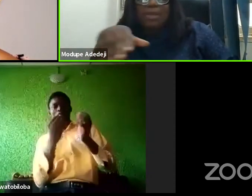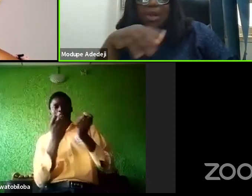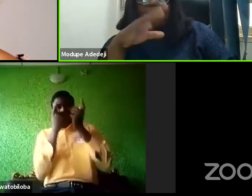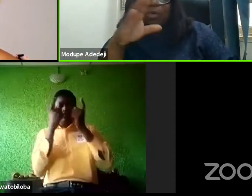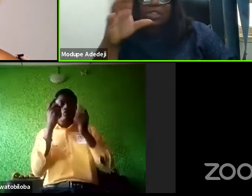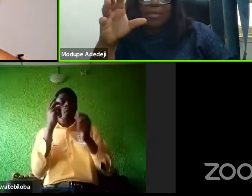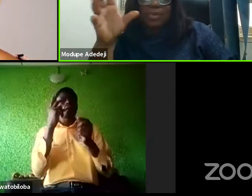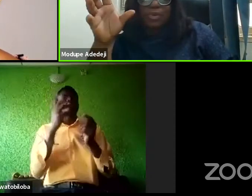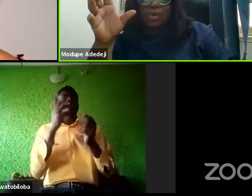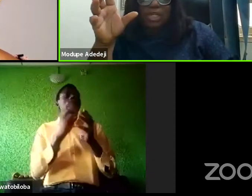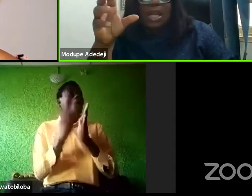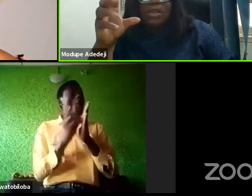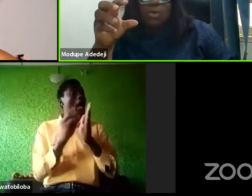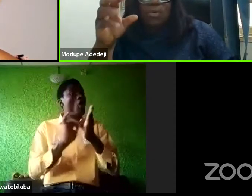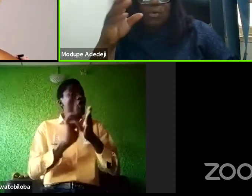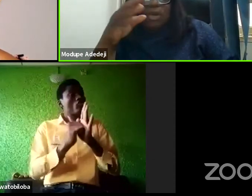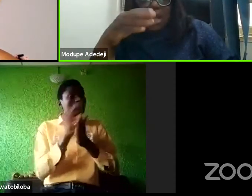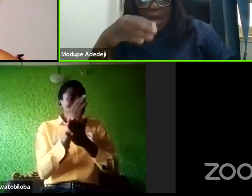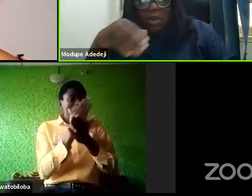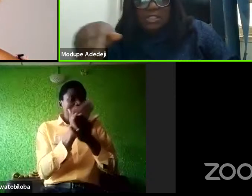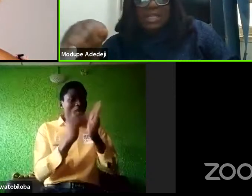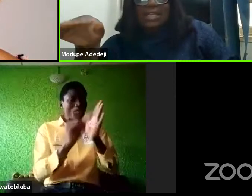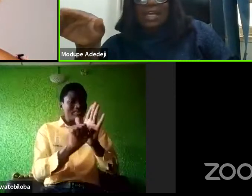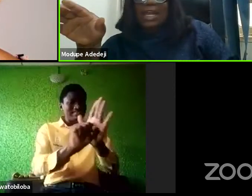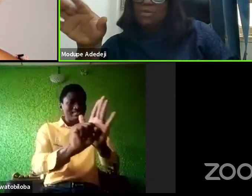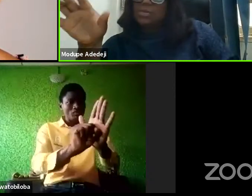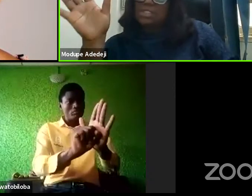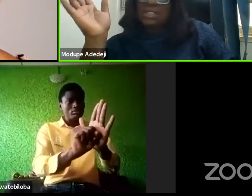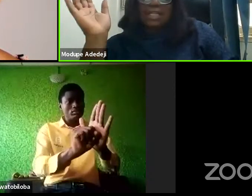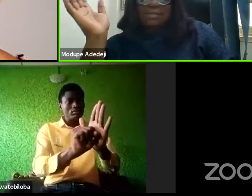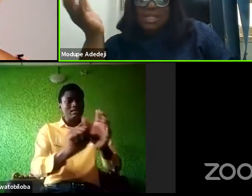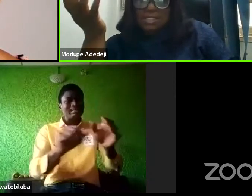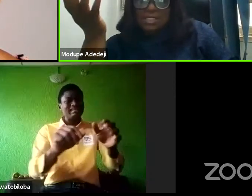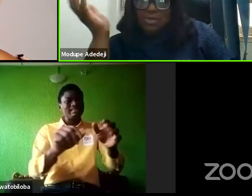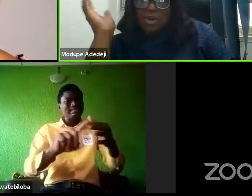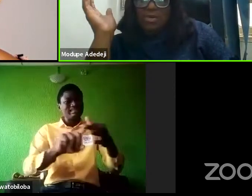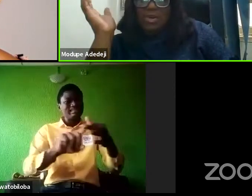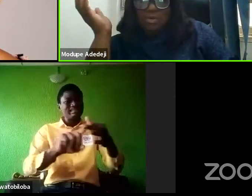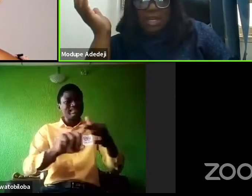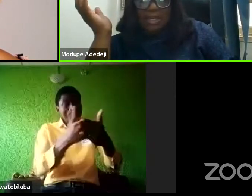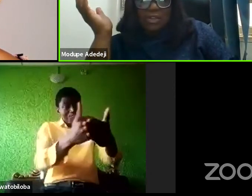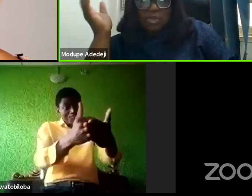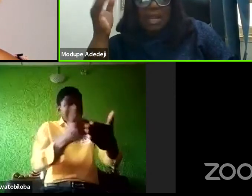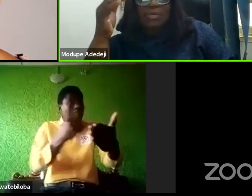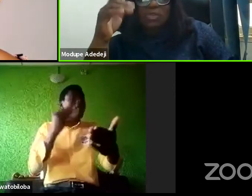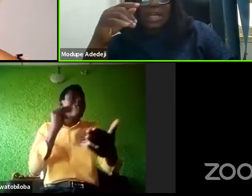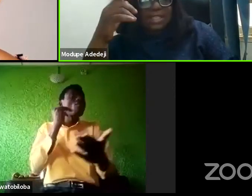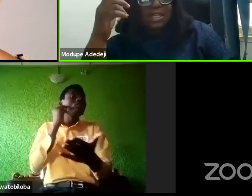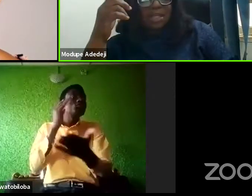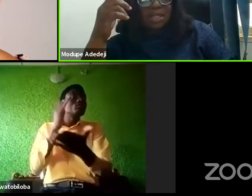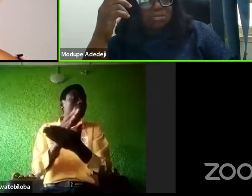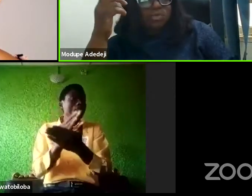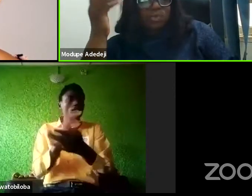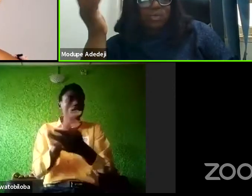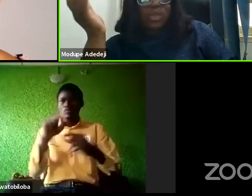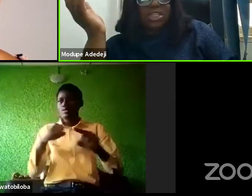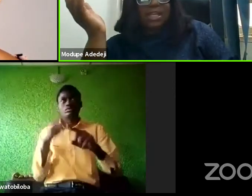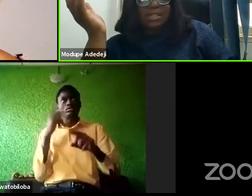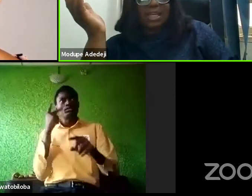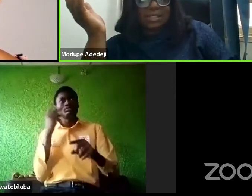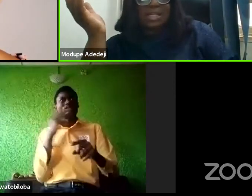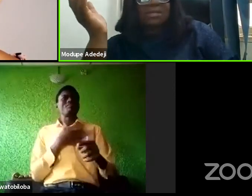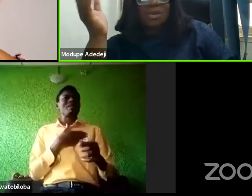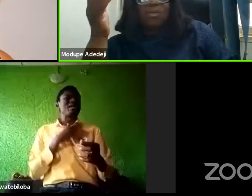around the perimenopausal period. So alongside that, you are noticing that the menses is becoming regular. So that means you can take a